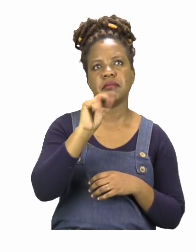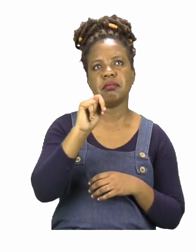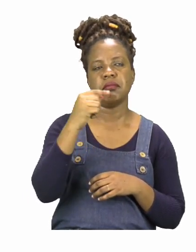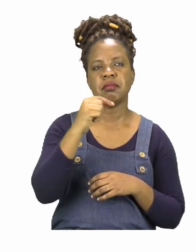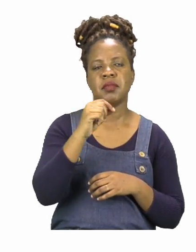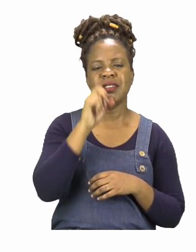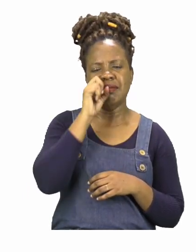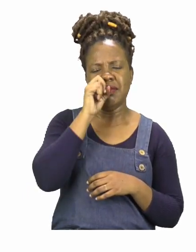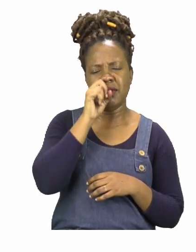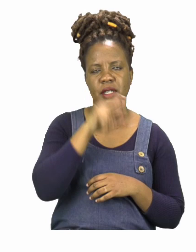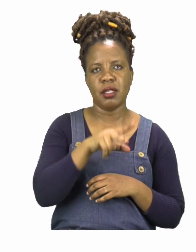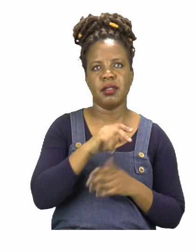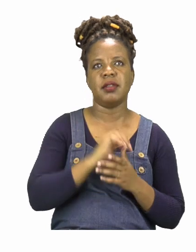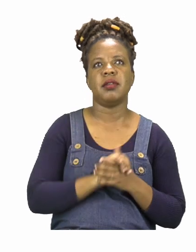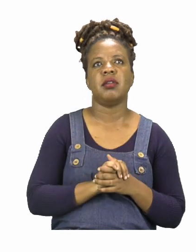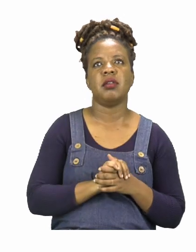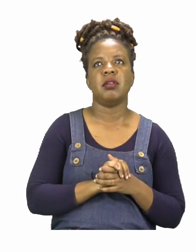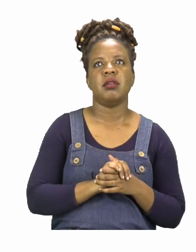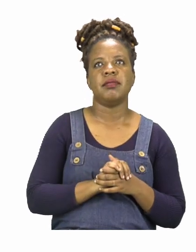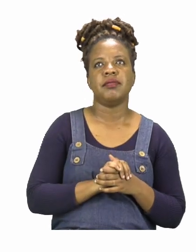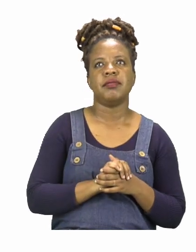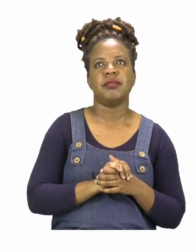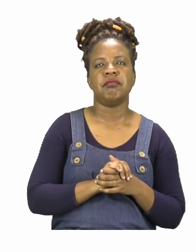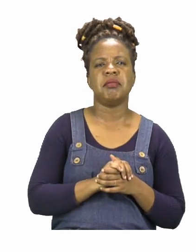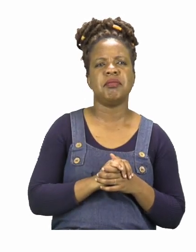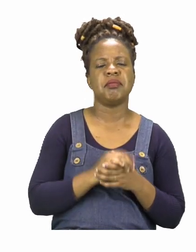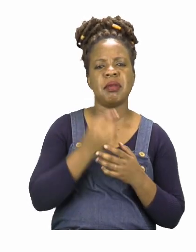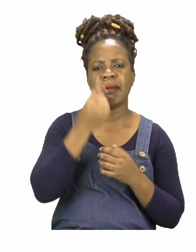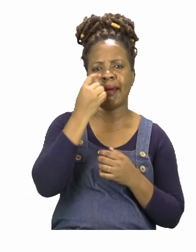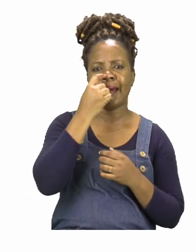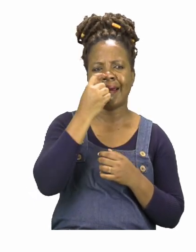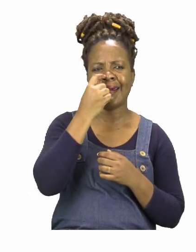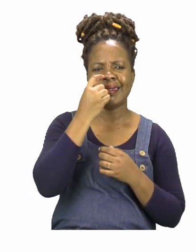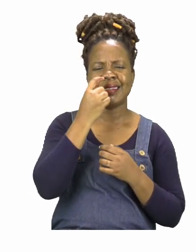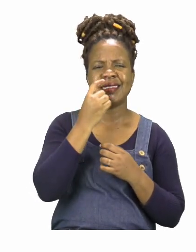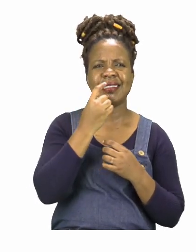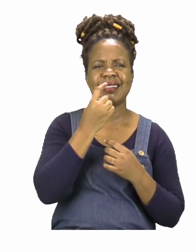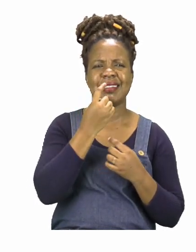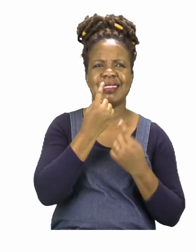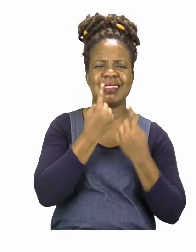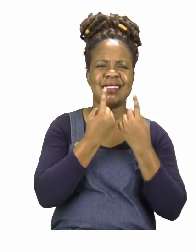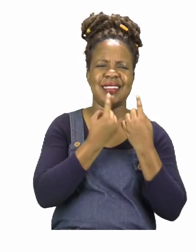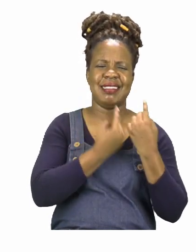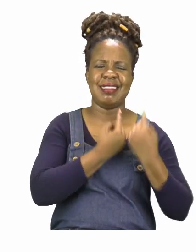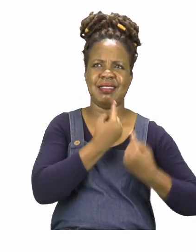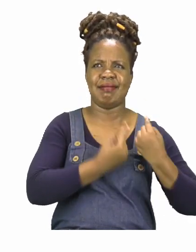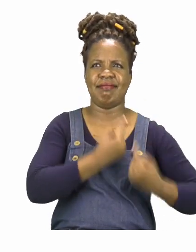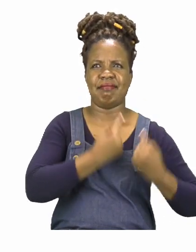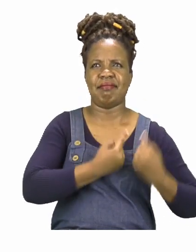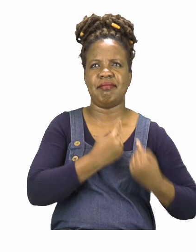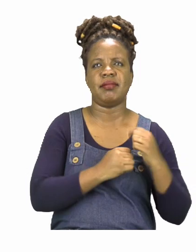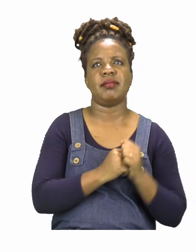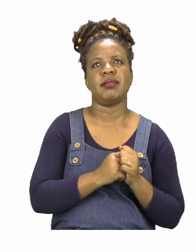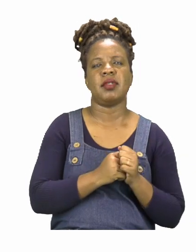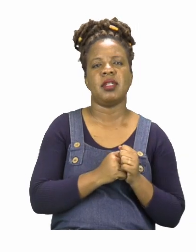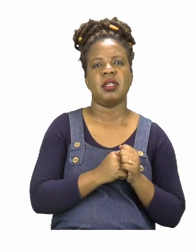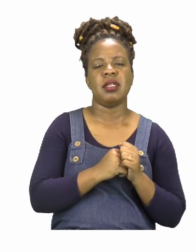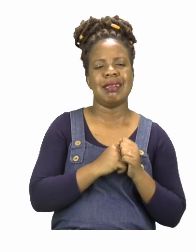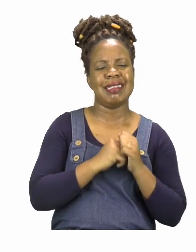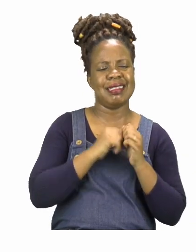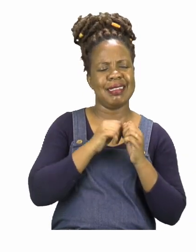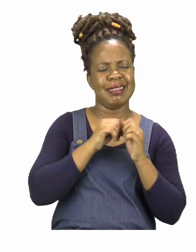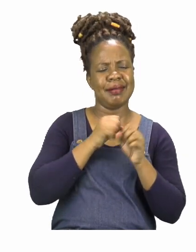sneezing happens when a nose is irritated, and so the nostrils try to push out